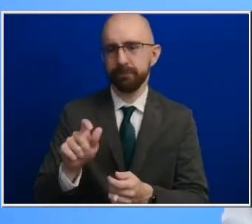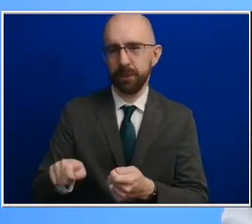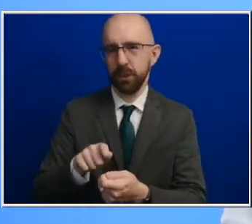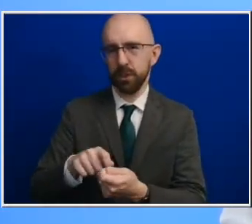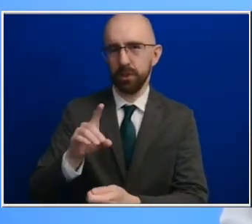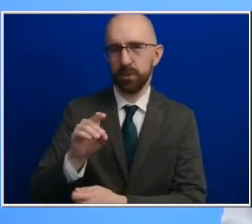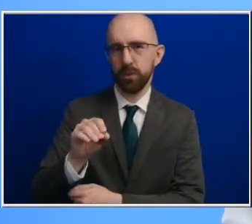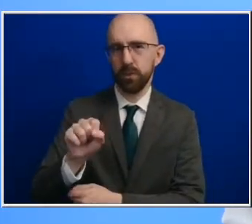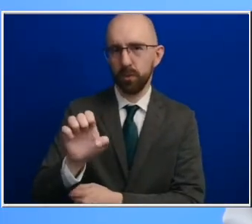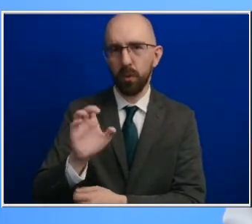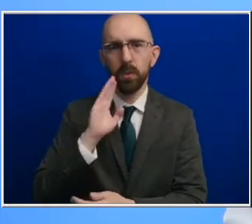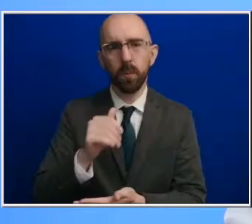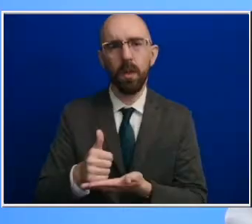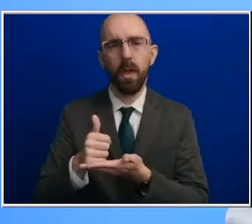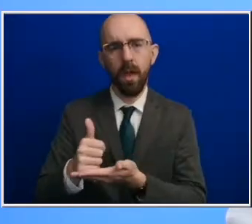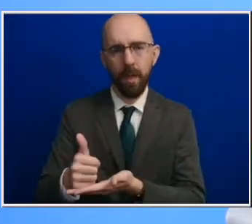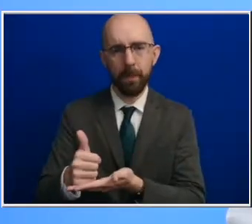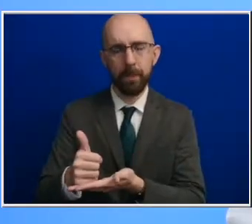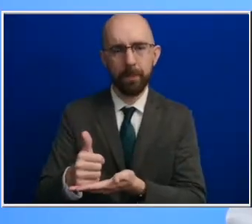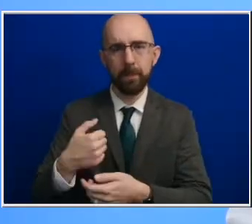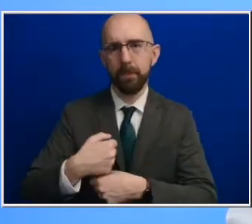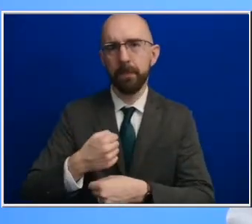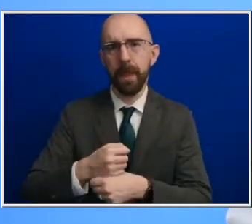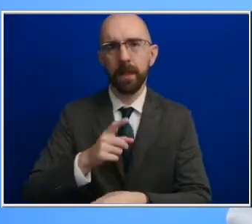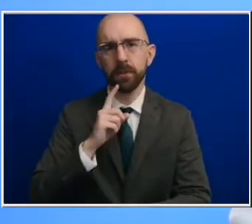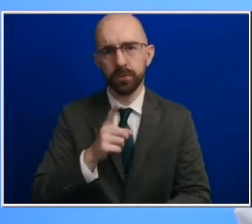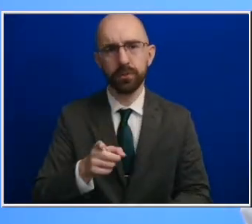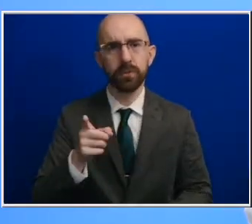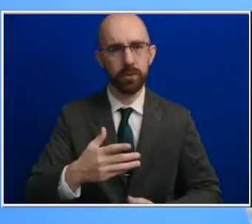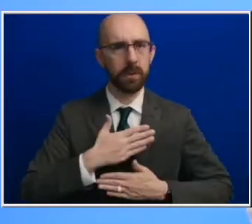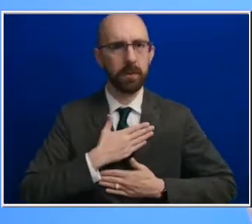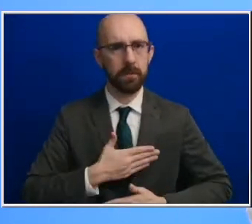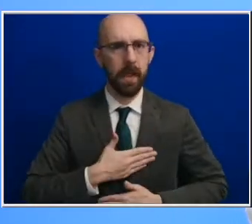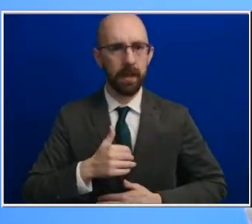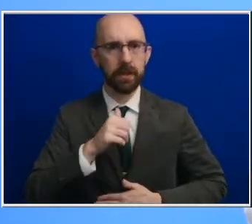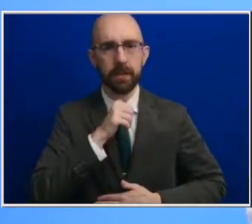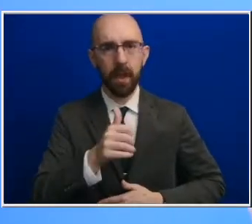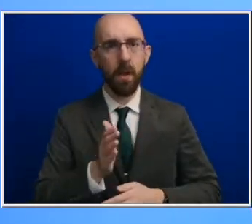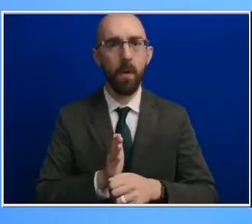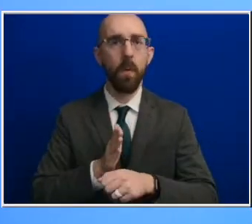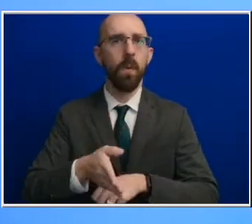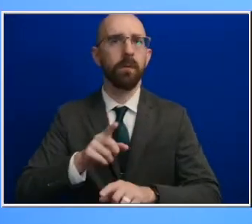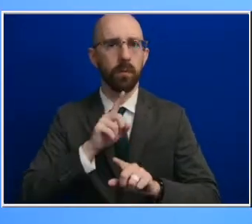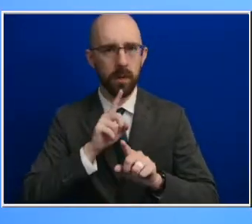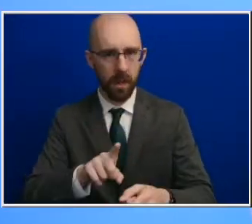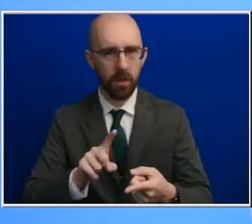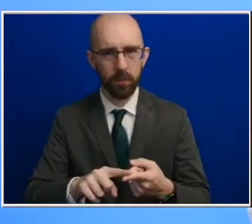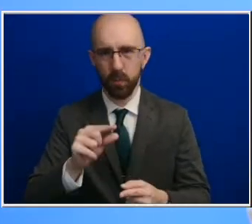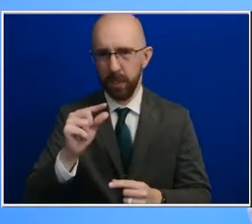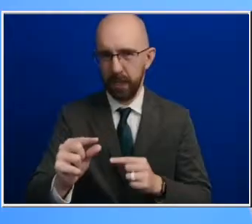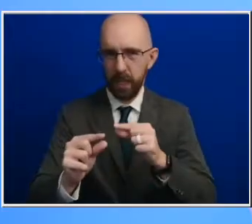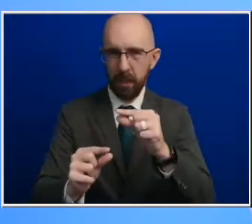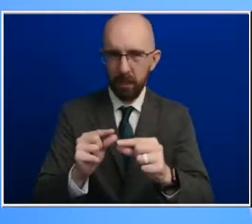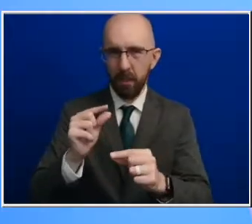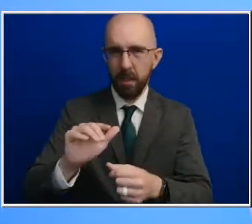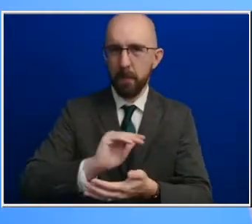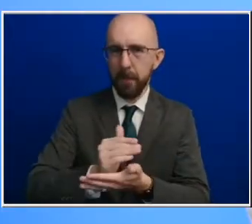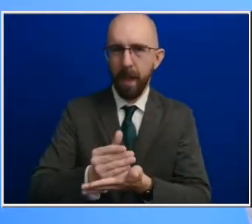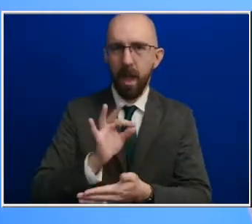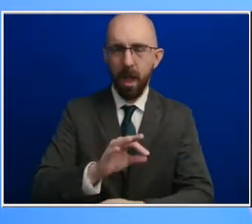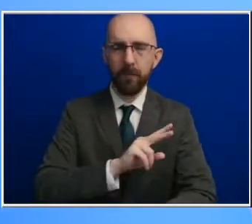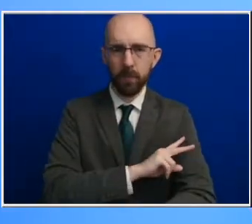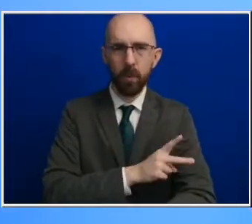helps make sure that the body doesn't overreact to small amounts of protein if it was